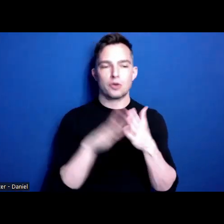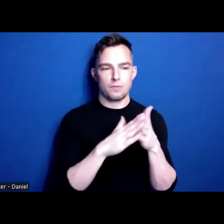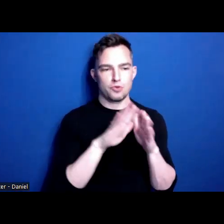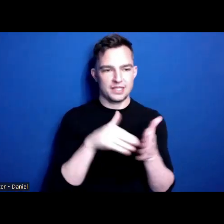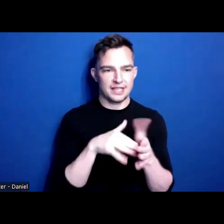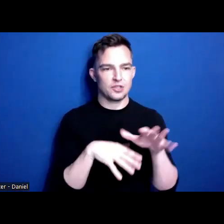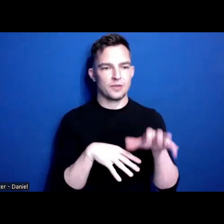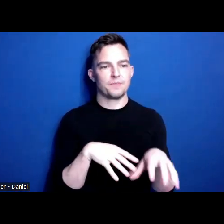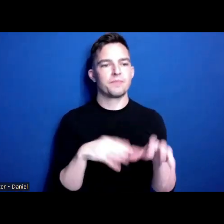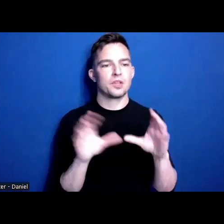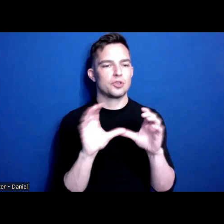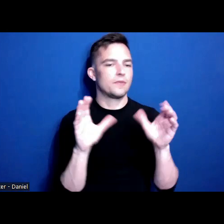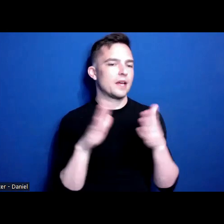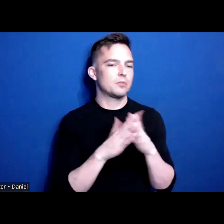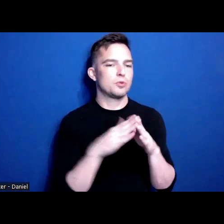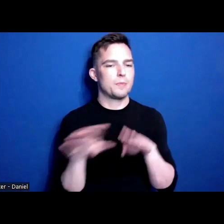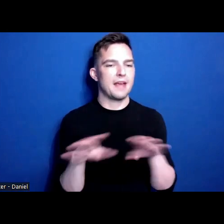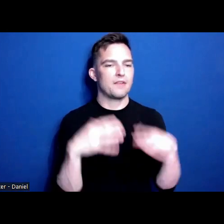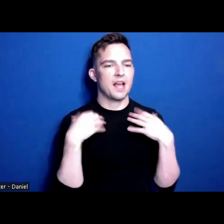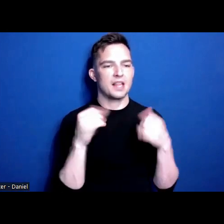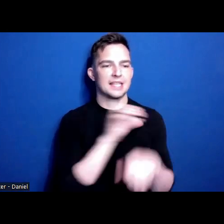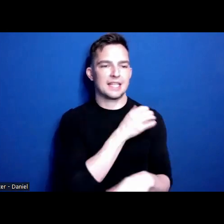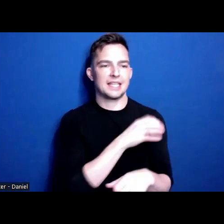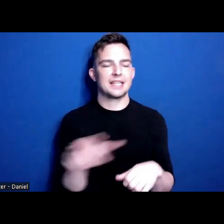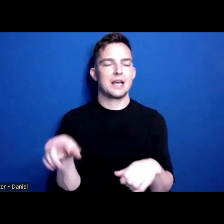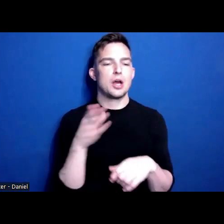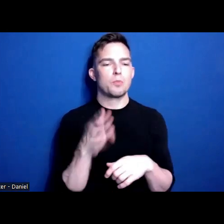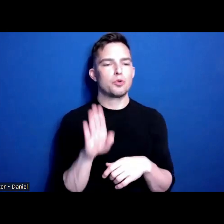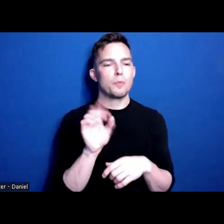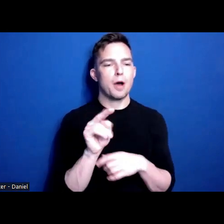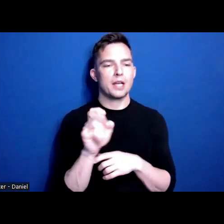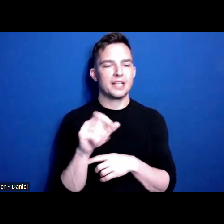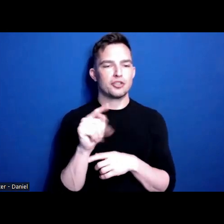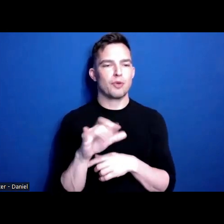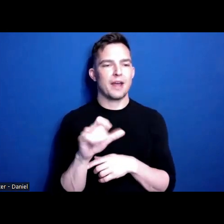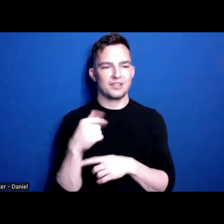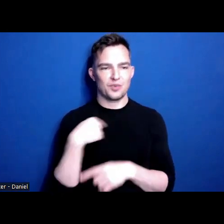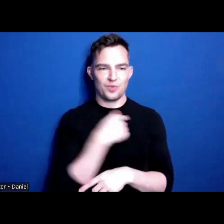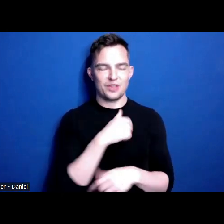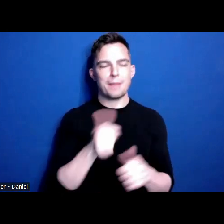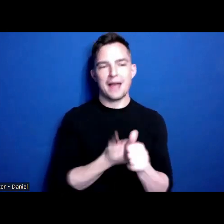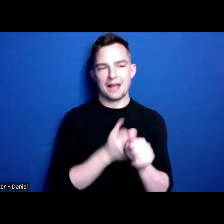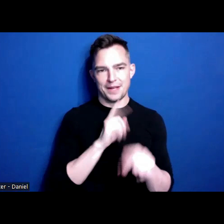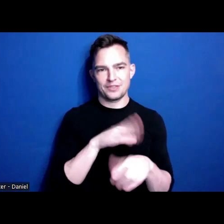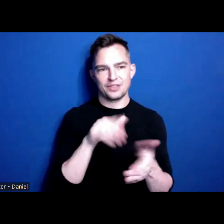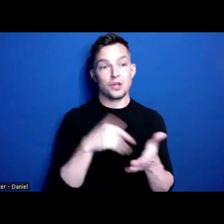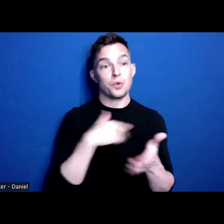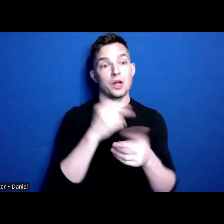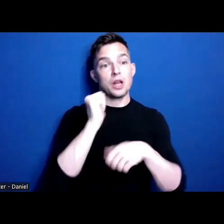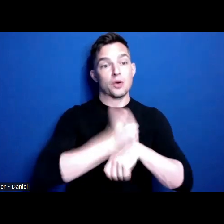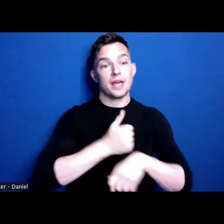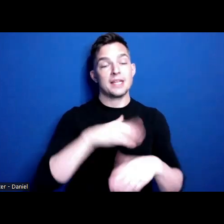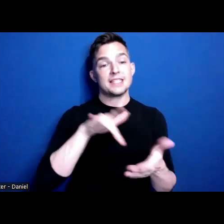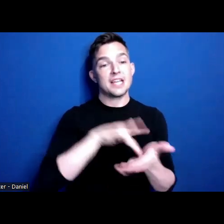center, our certified community behavioral health clinic, Bluebonnet Trails, is the backup answering center. We are located in